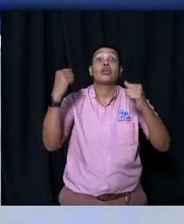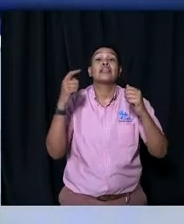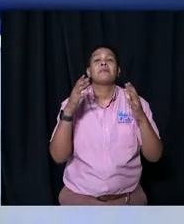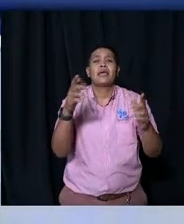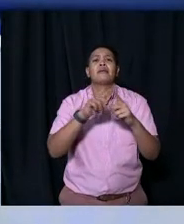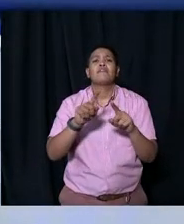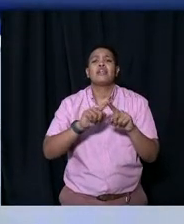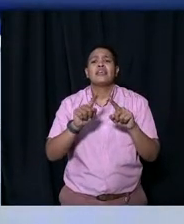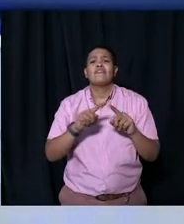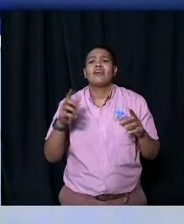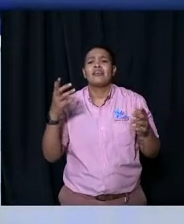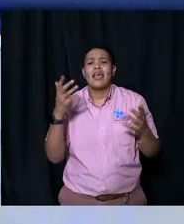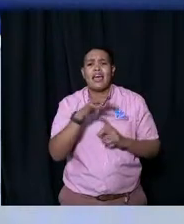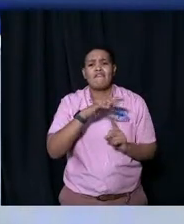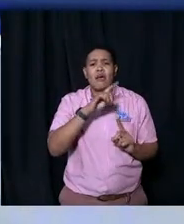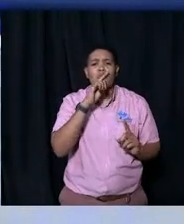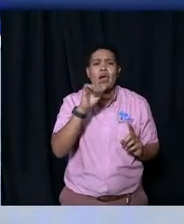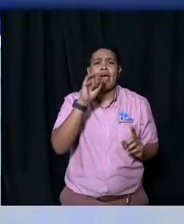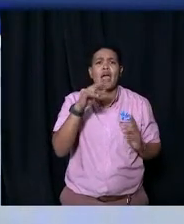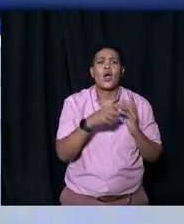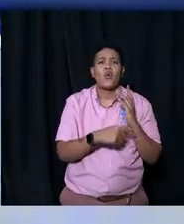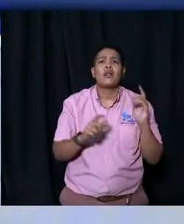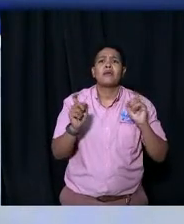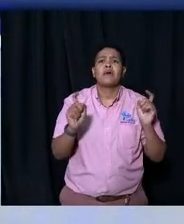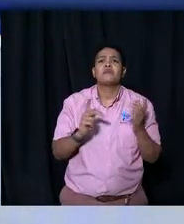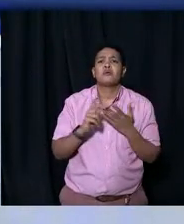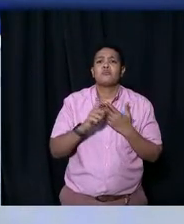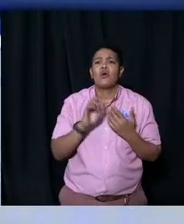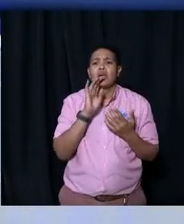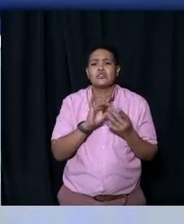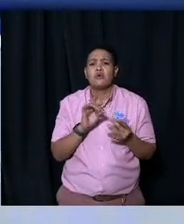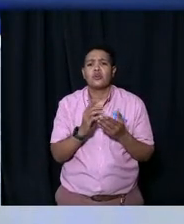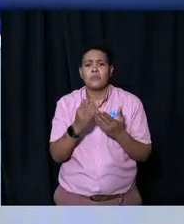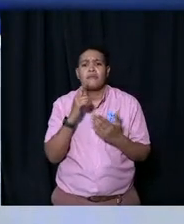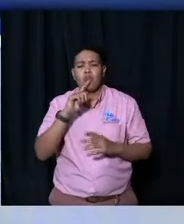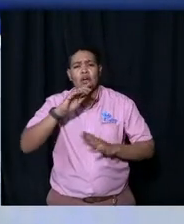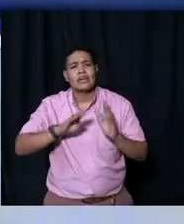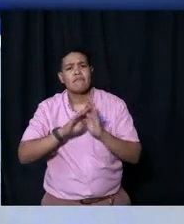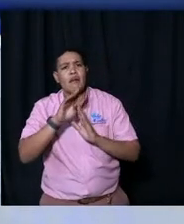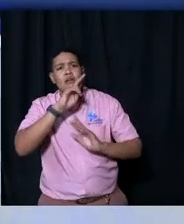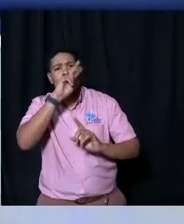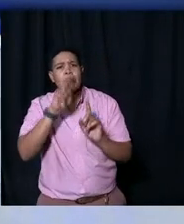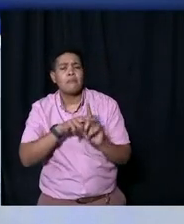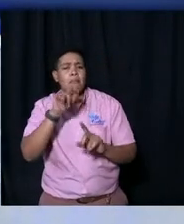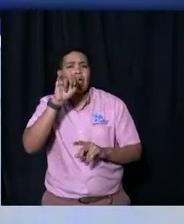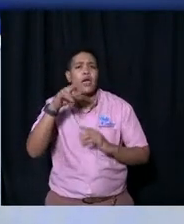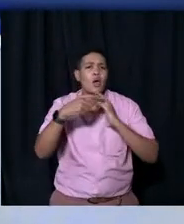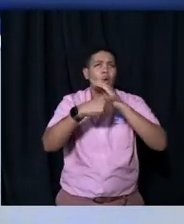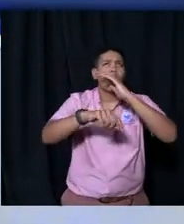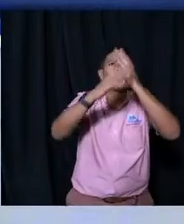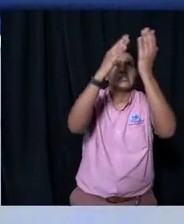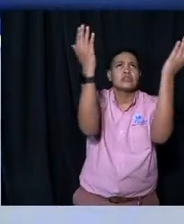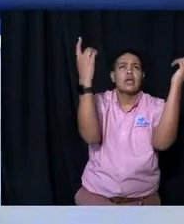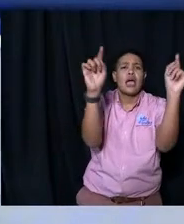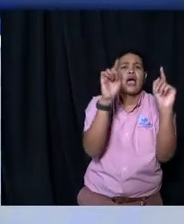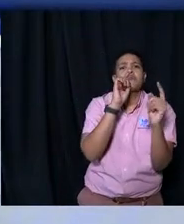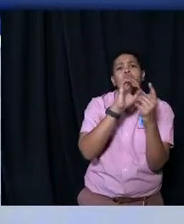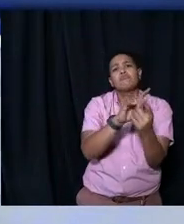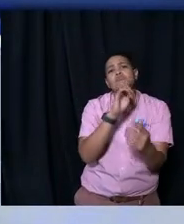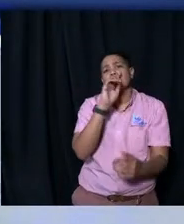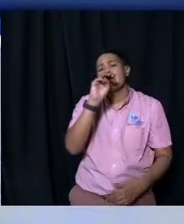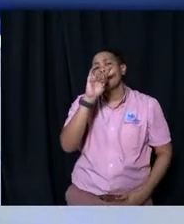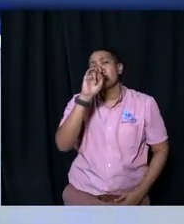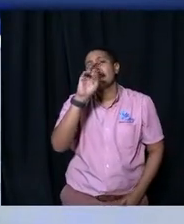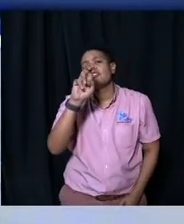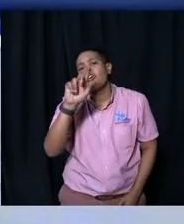effectively implement the Air Quality Management Program, which I spoke to you before, develop and implement an air quality index, including meteorological